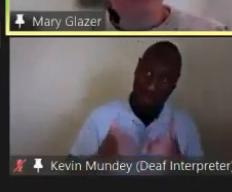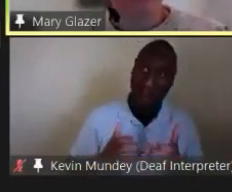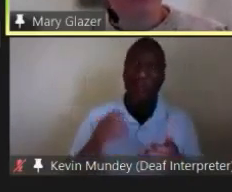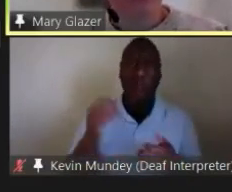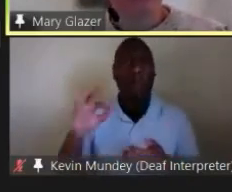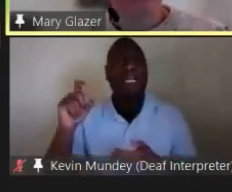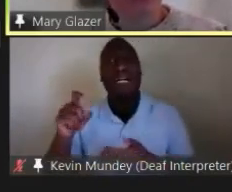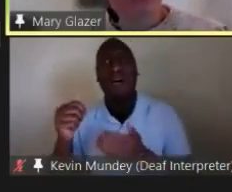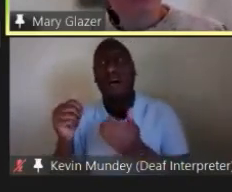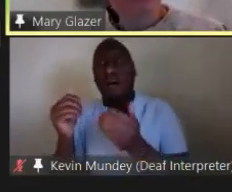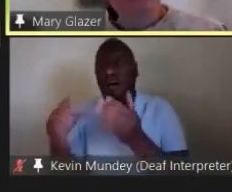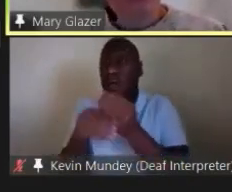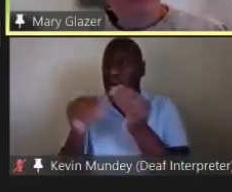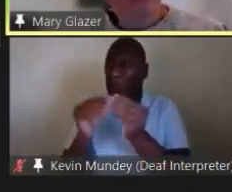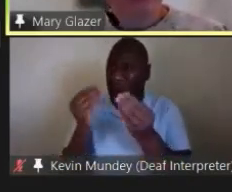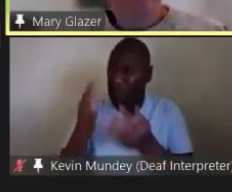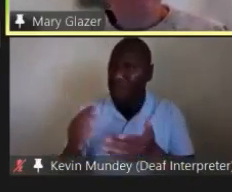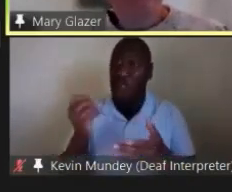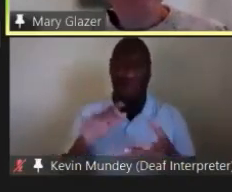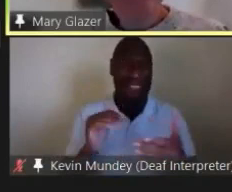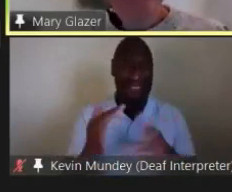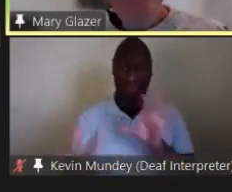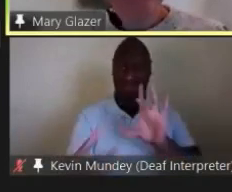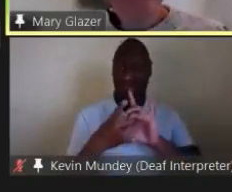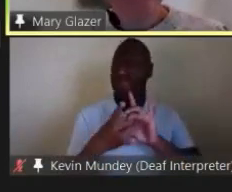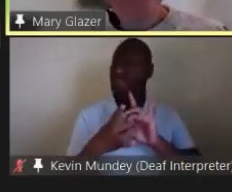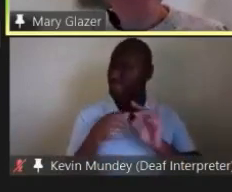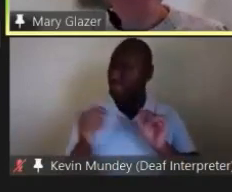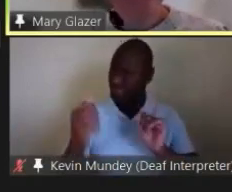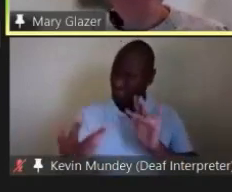family-based services in the community. Thank you.